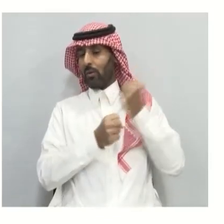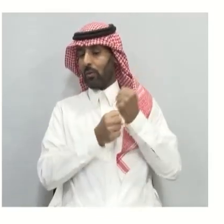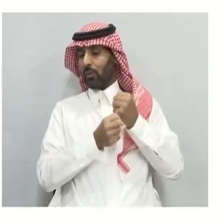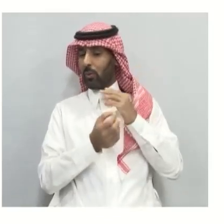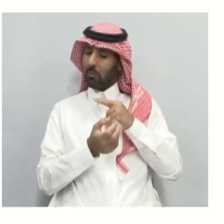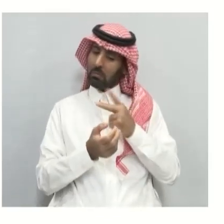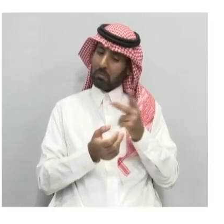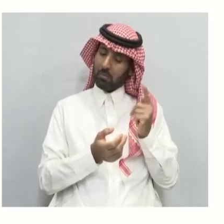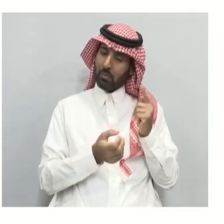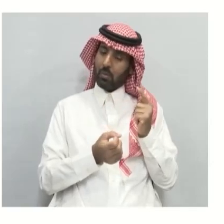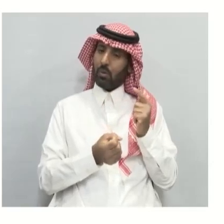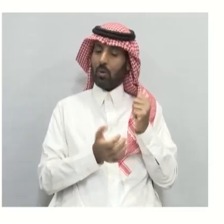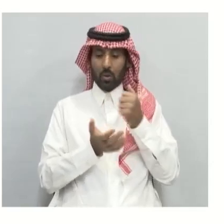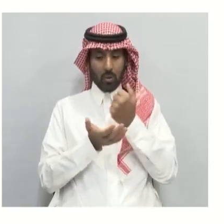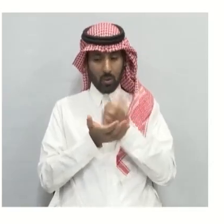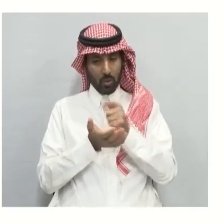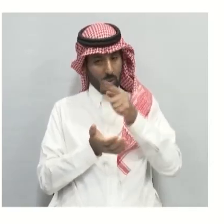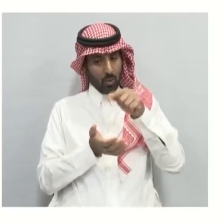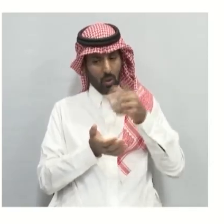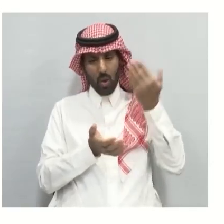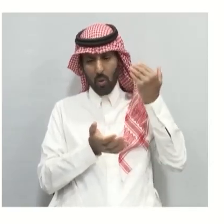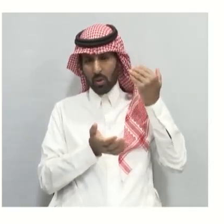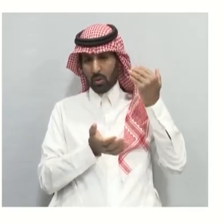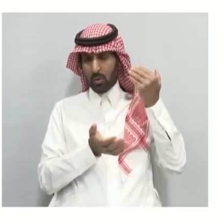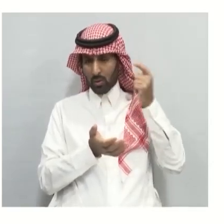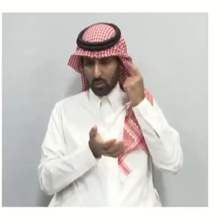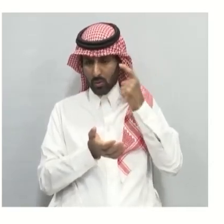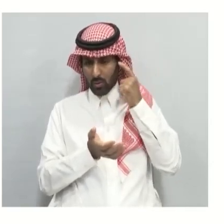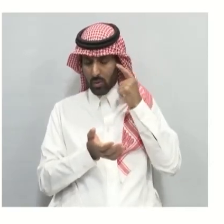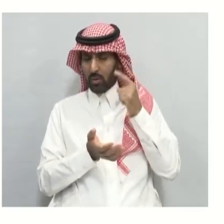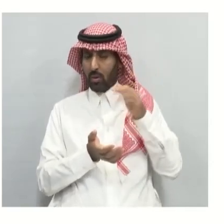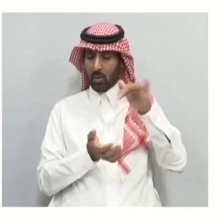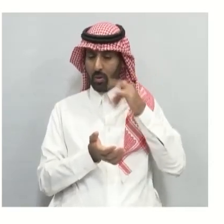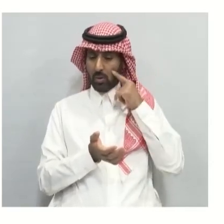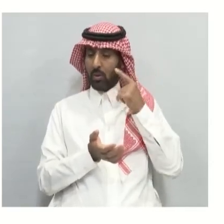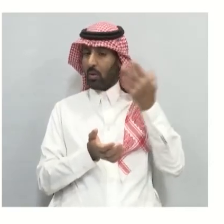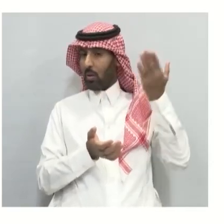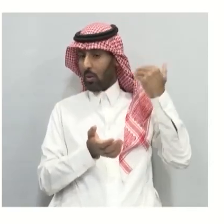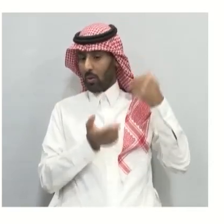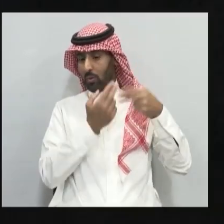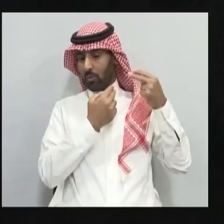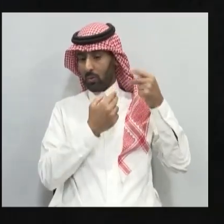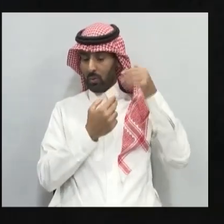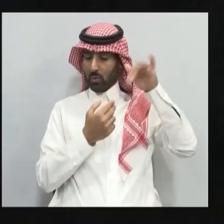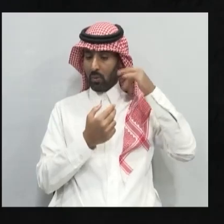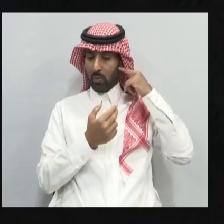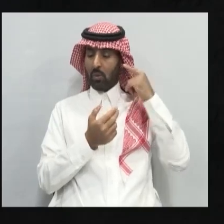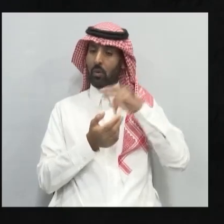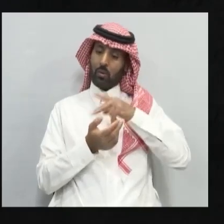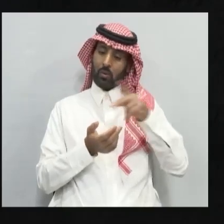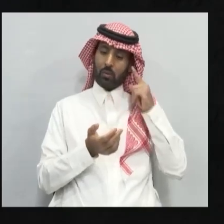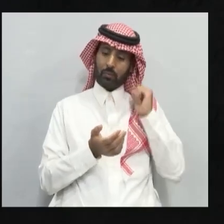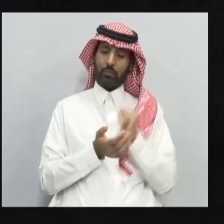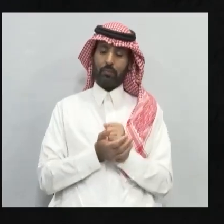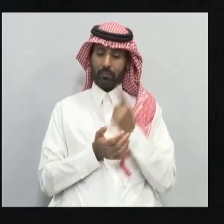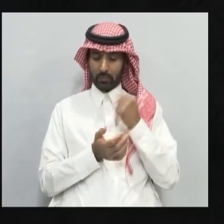over, what mistakes would you try to avoid? Think about things that you wanted to go back in time and change them, so you will change